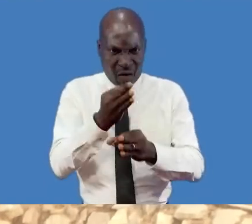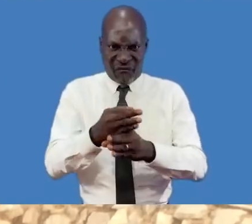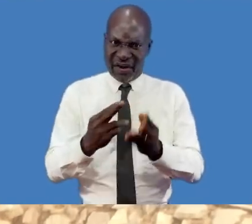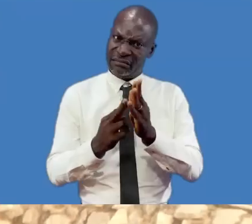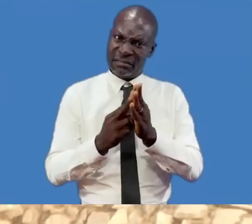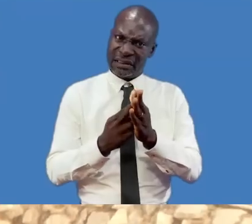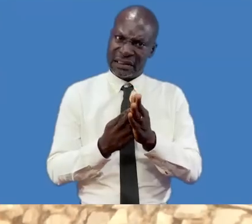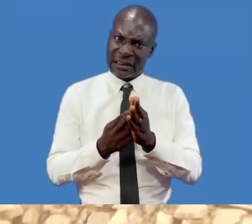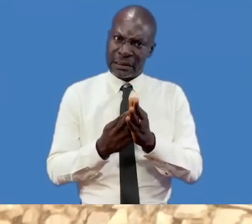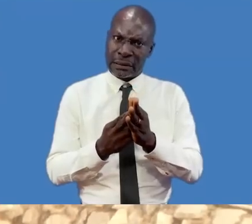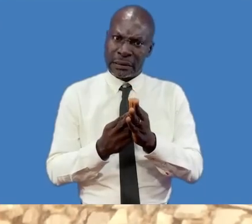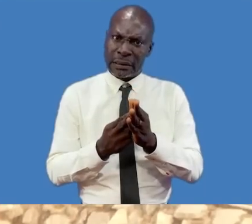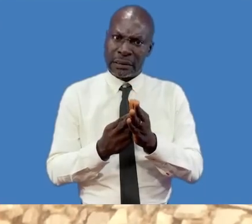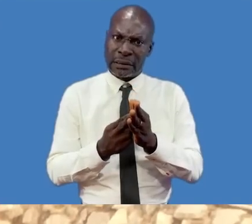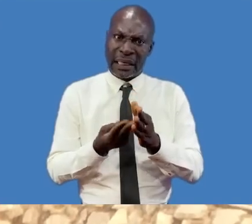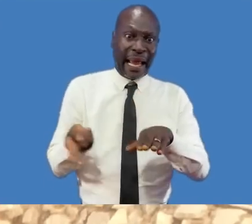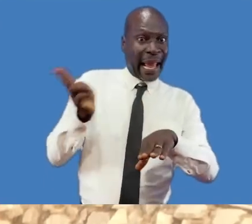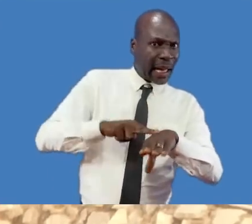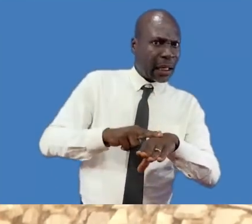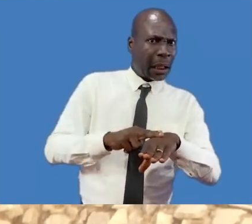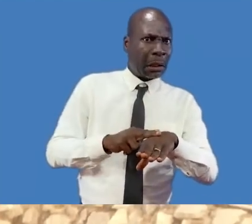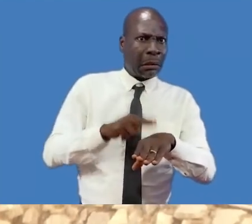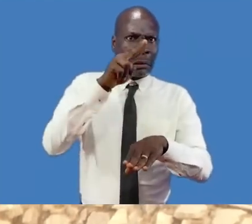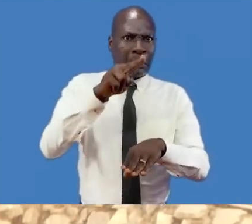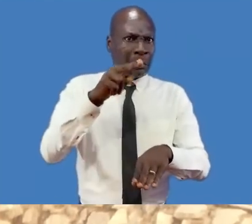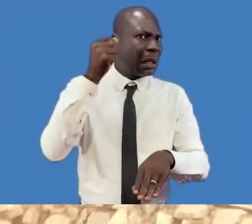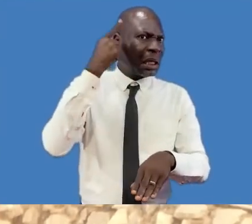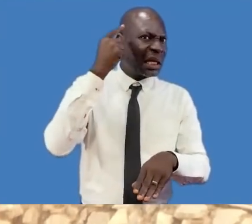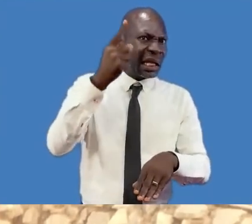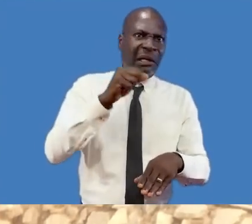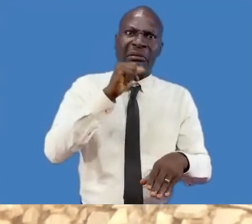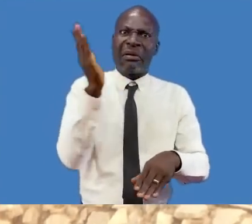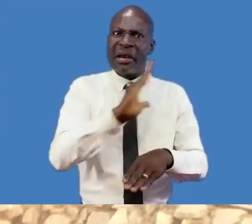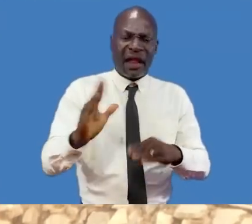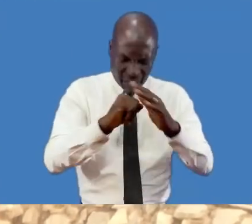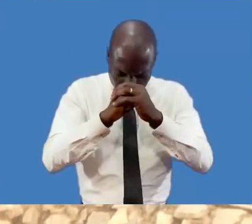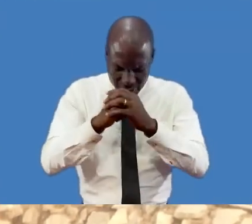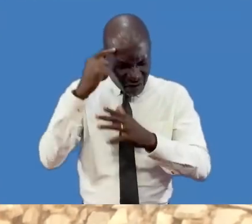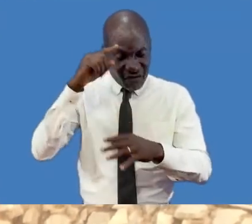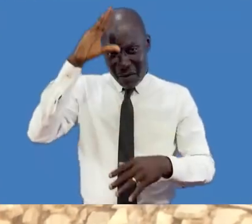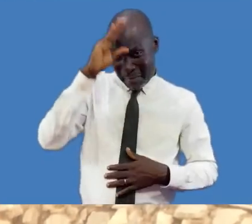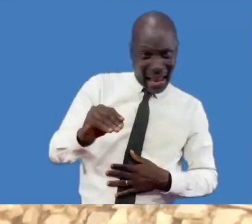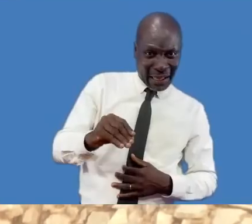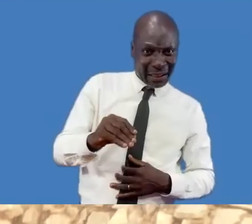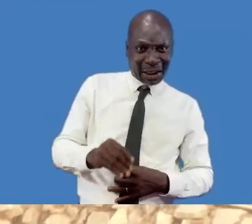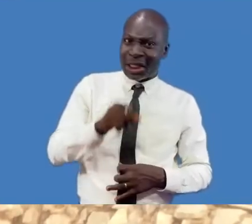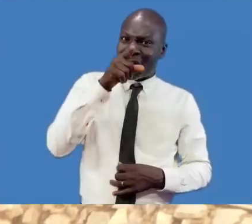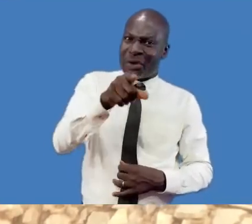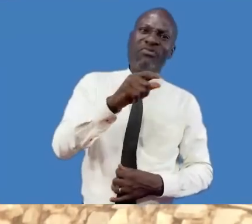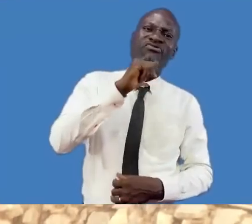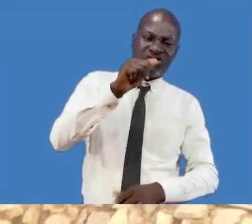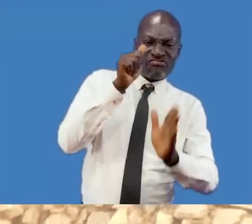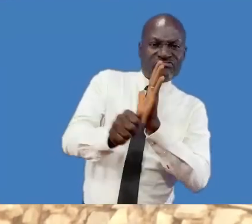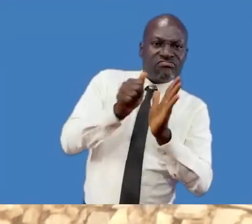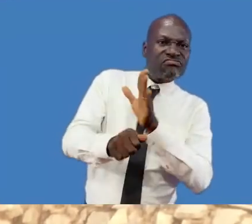anyini a ɛbɛkɔ akɔduru baabi ama wate asɛ sɛ ɔsom no a wosom no wonsom mma nnipa. You are not accountable to any